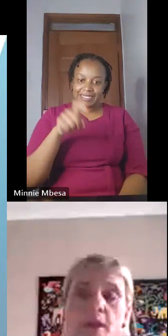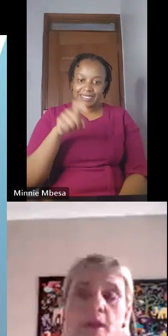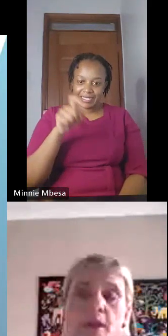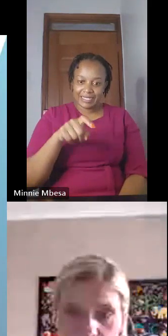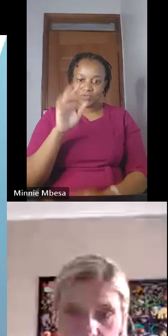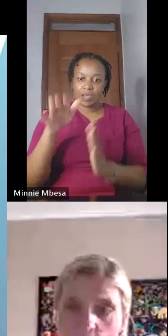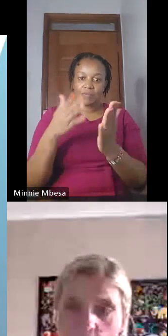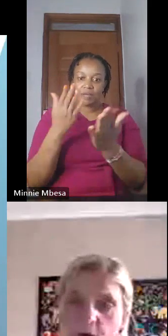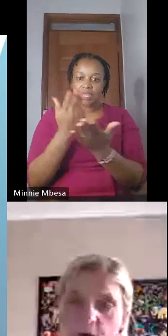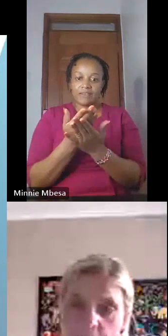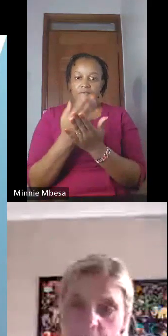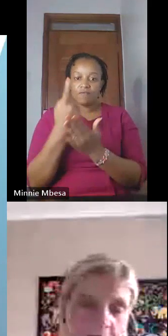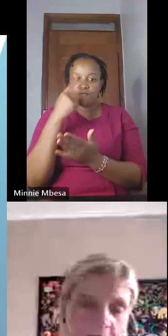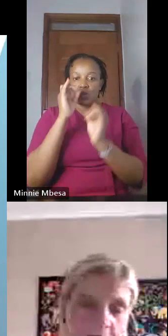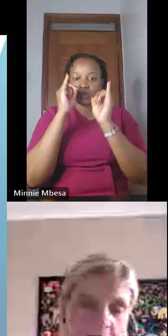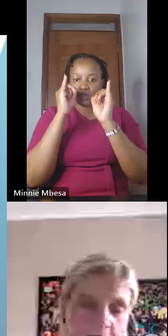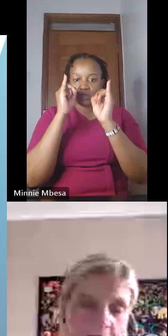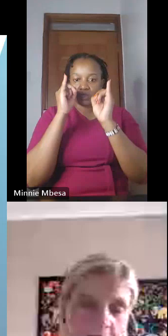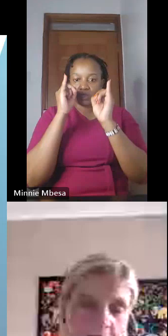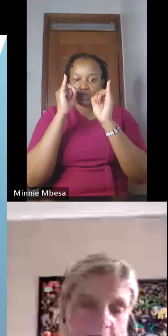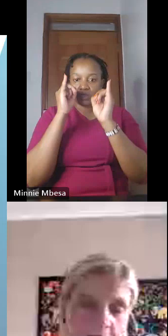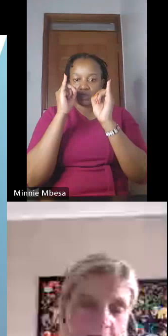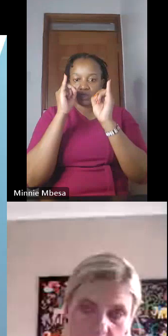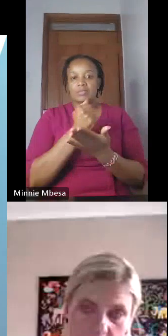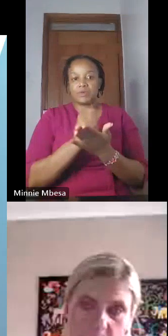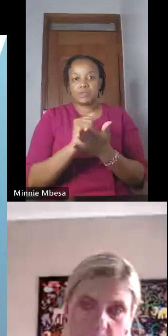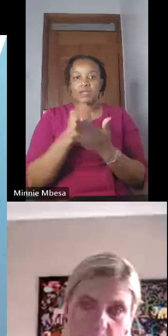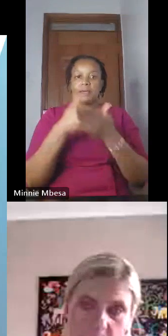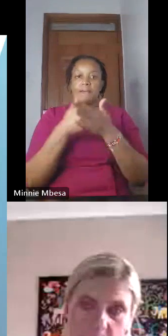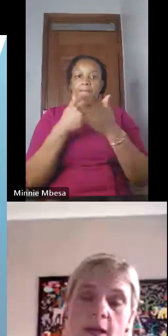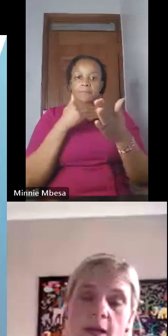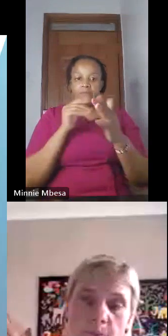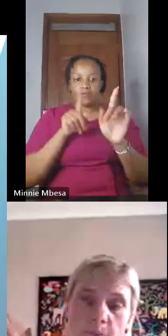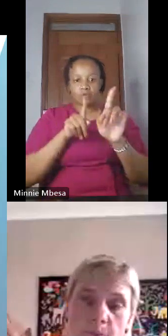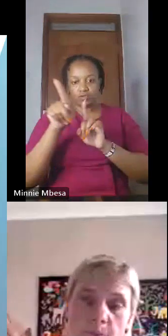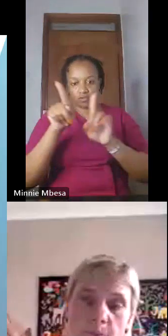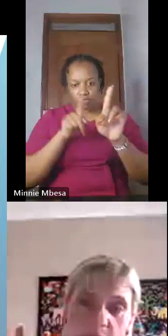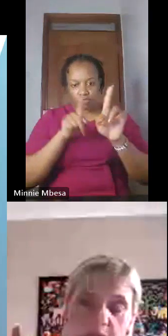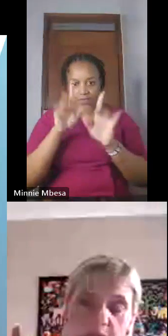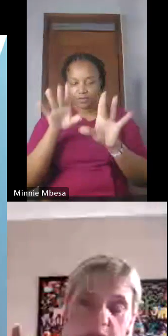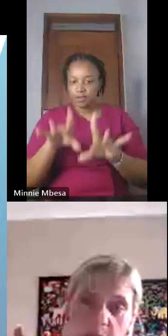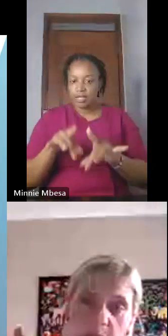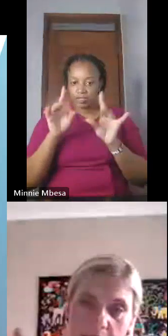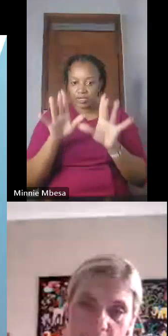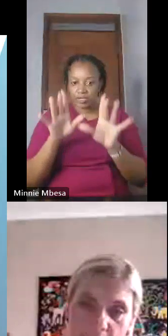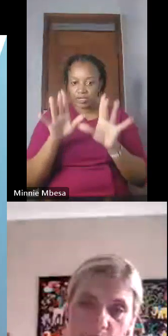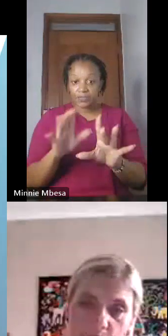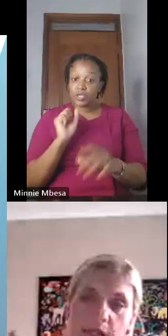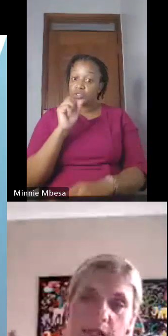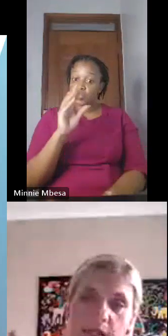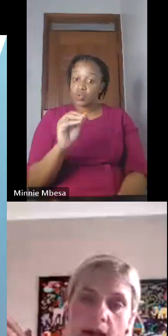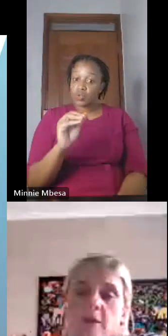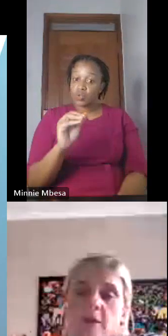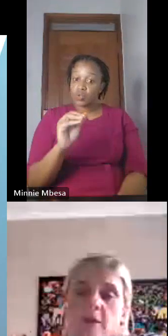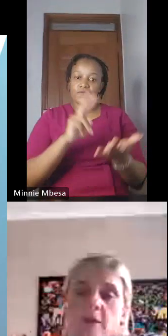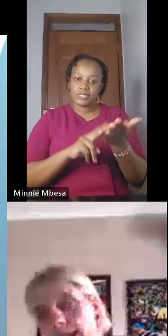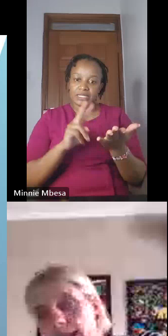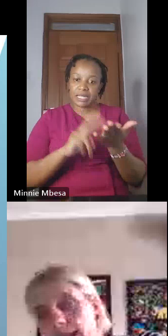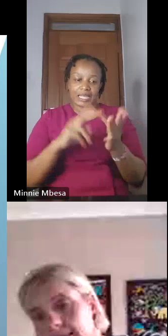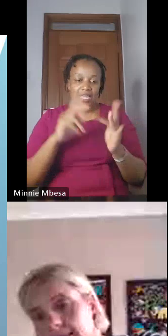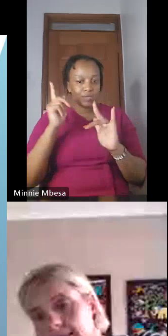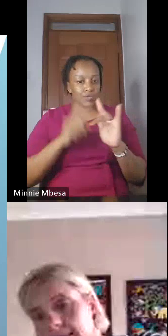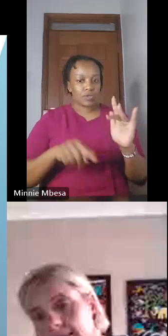passport before you traveled to Australia, right? So your visa will not be issued